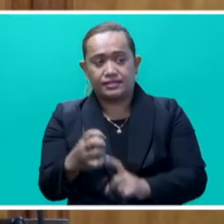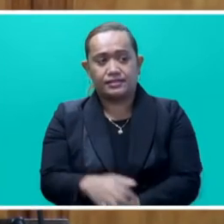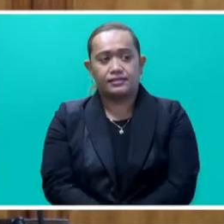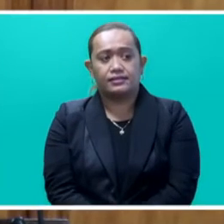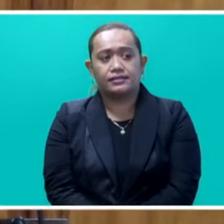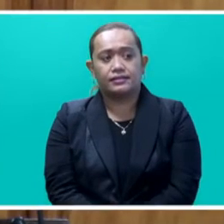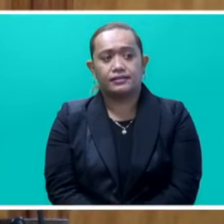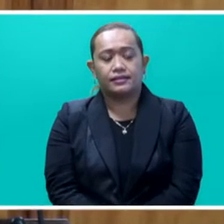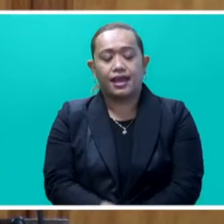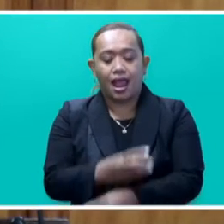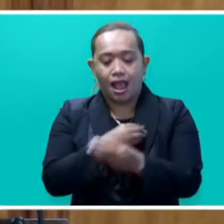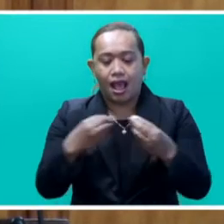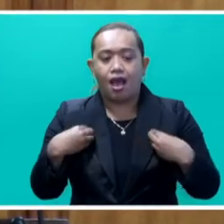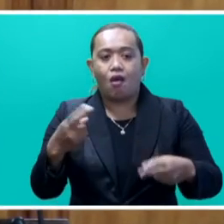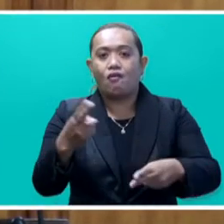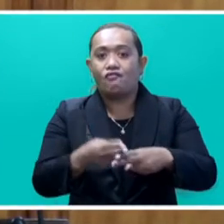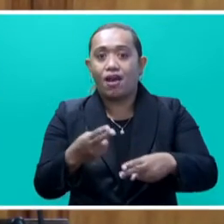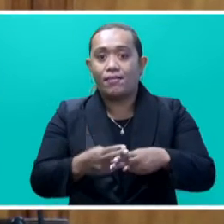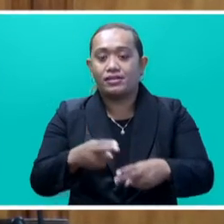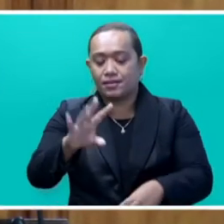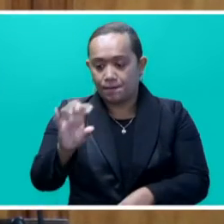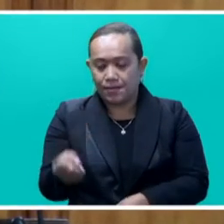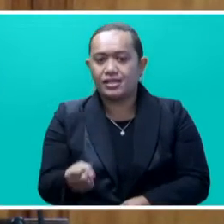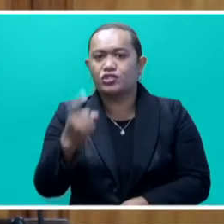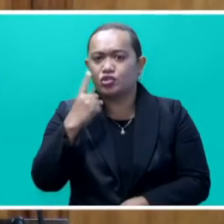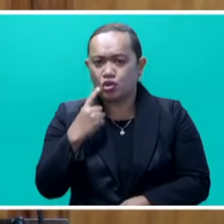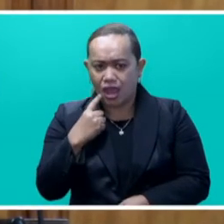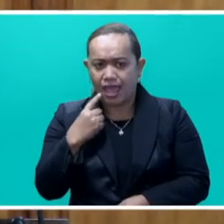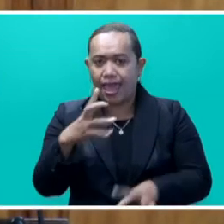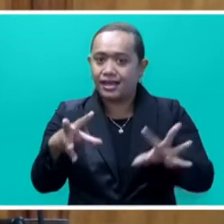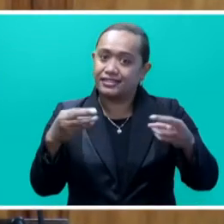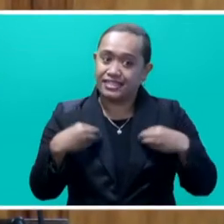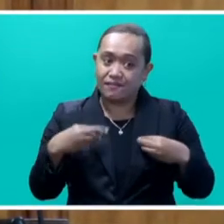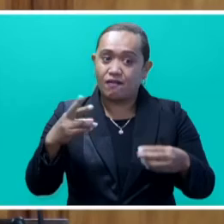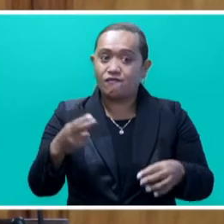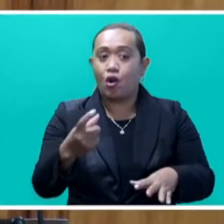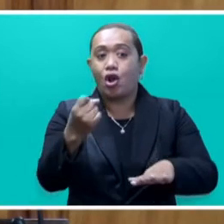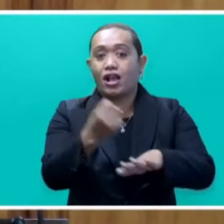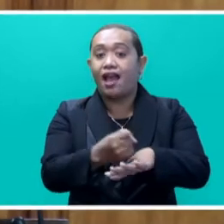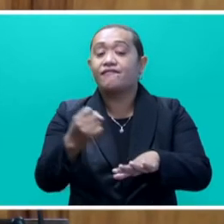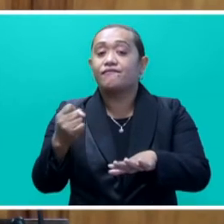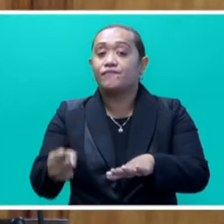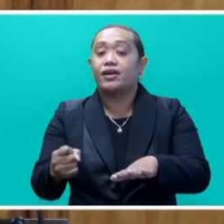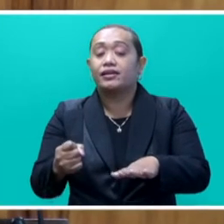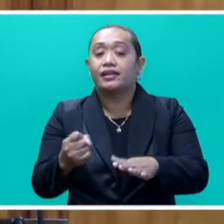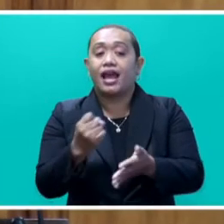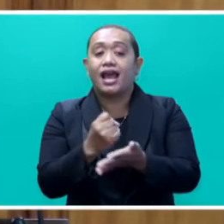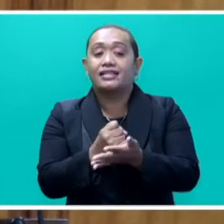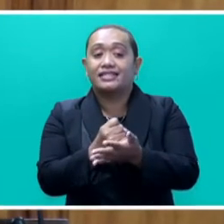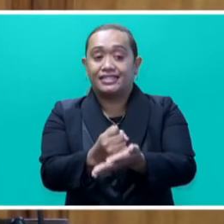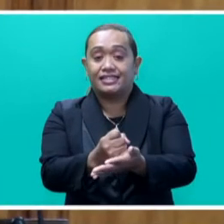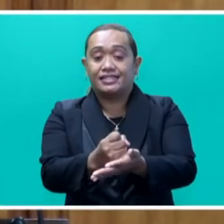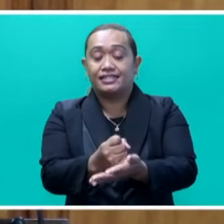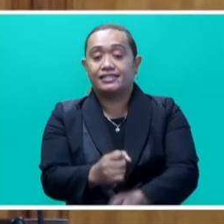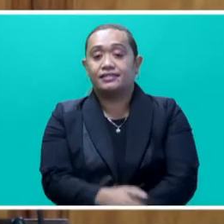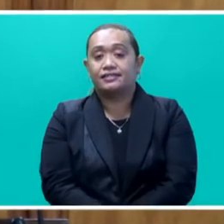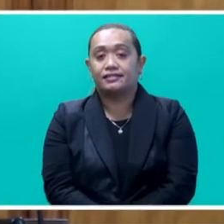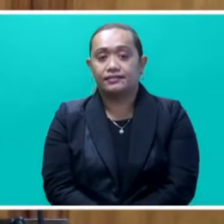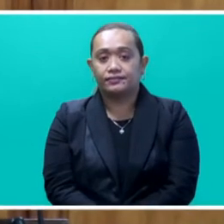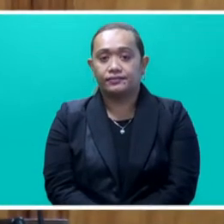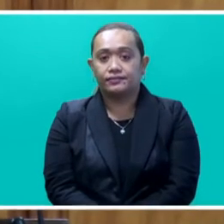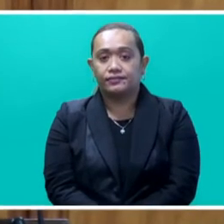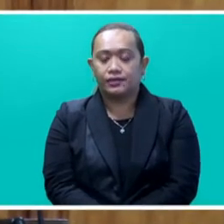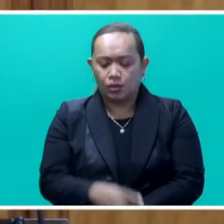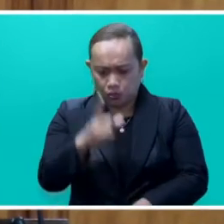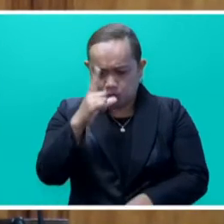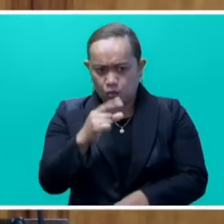Our farmers should take full advantage of all these provisions, and let's all together move a notch up. The government